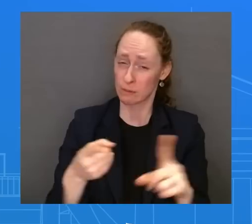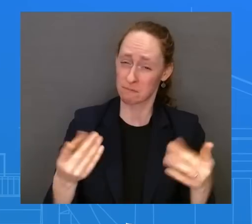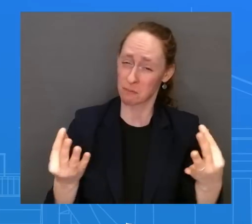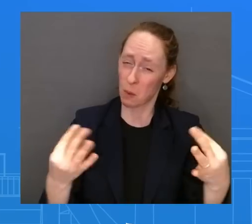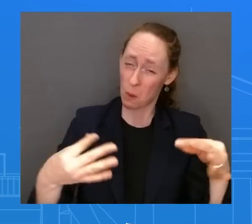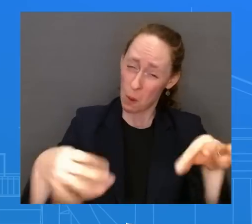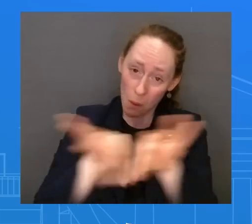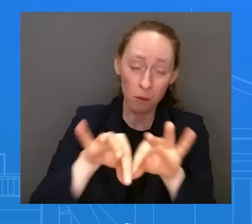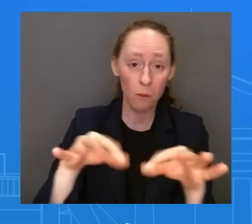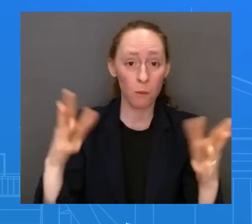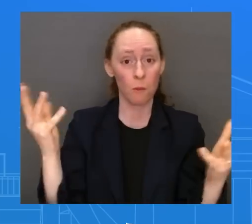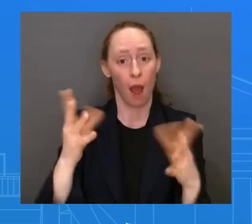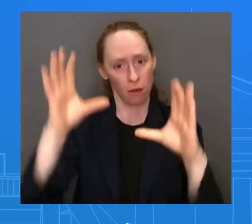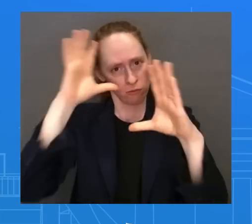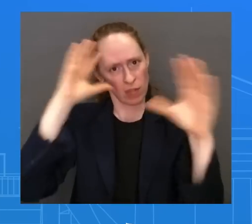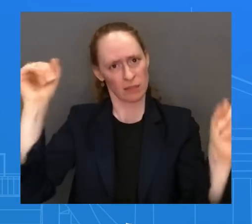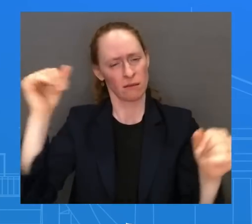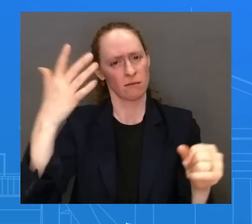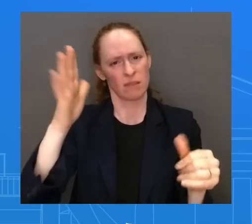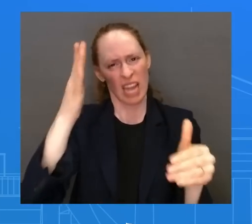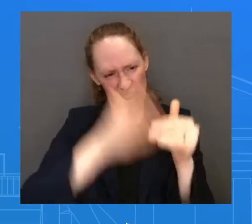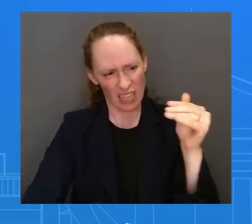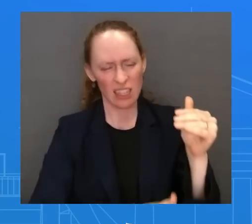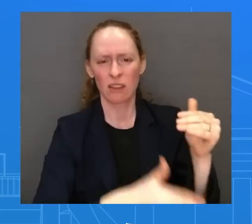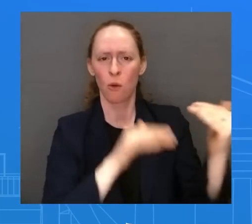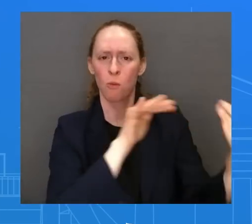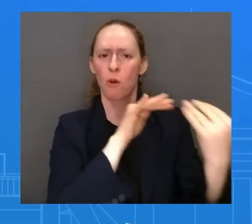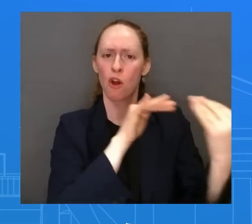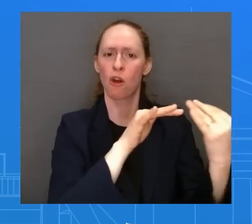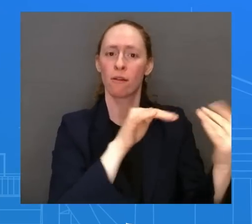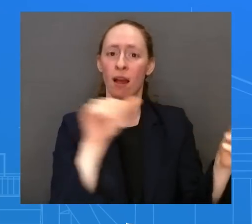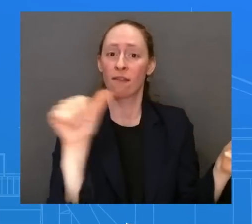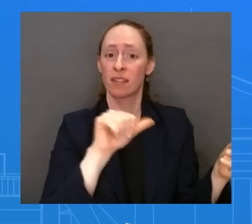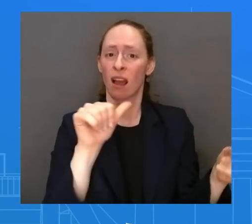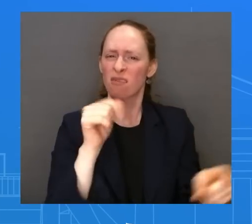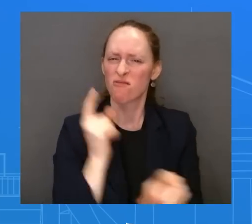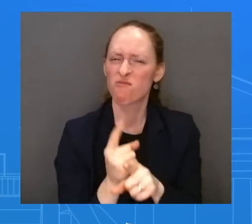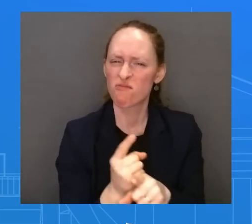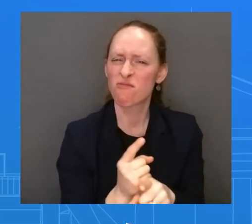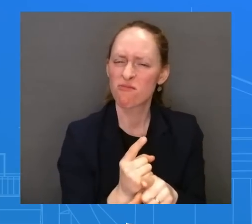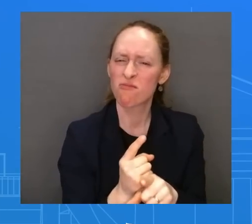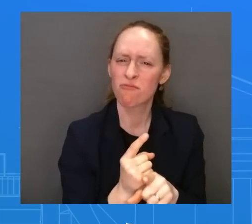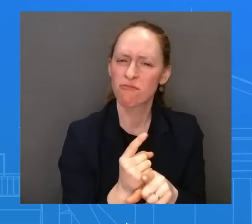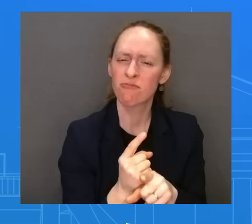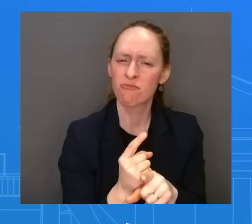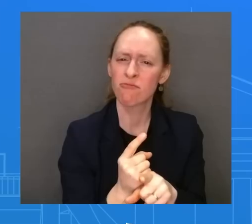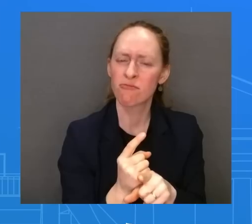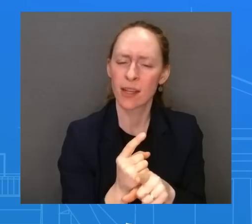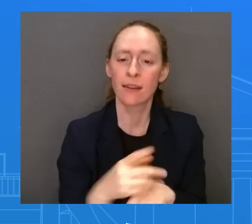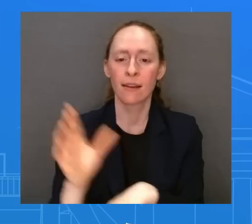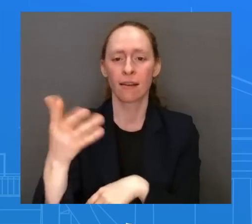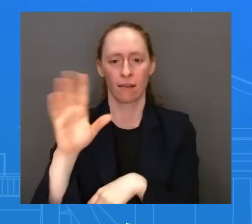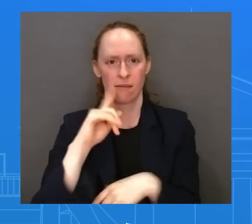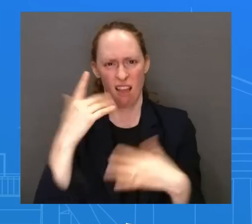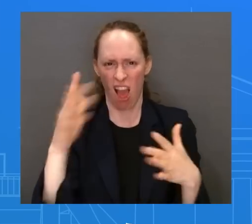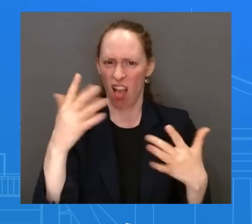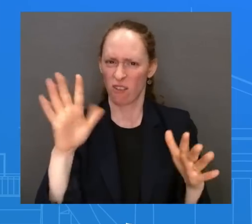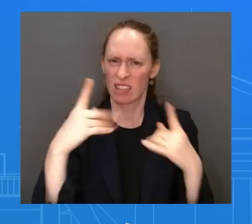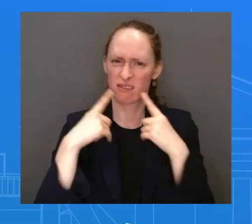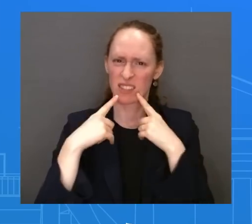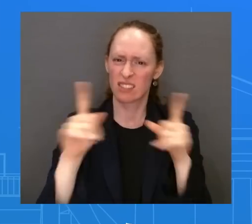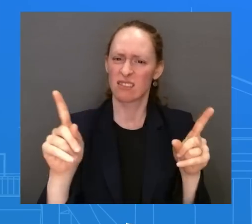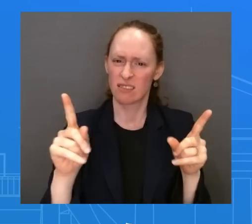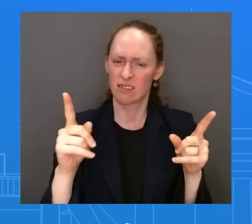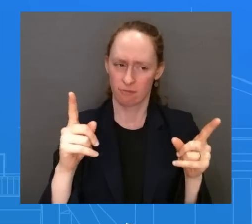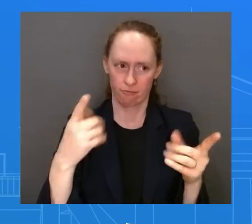the United States had long ago accomplished its mission to remove from the battlefield the terrorists who attacked us on 9 11 and to